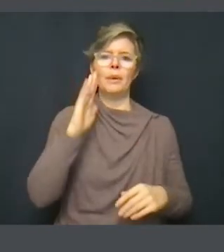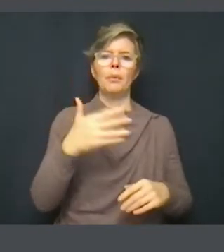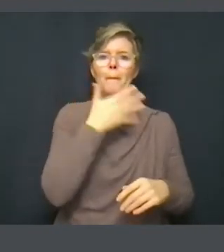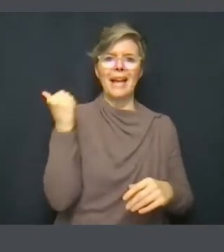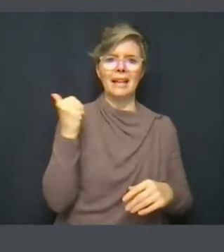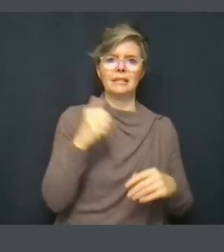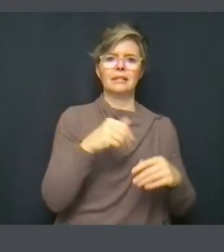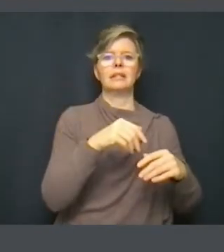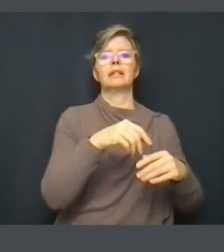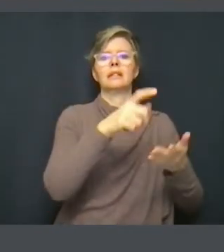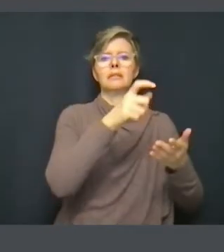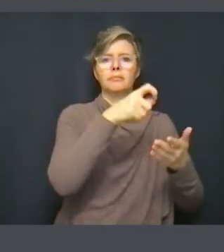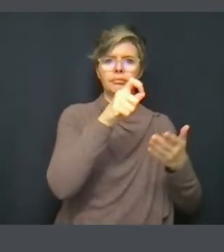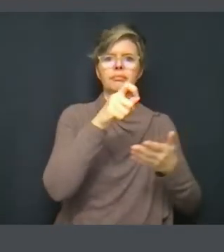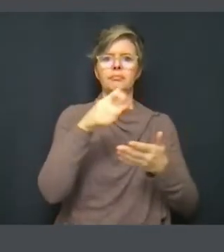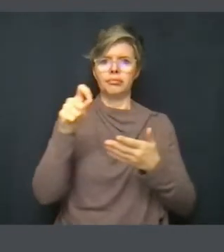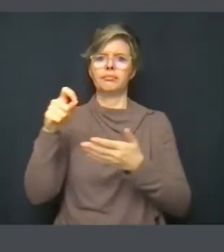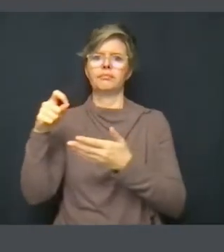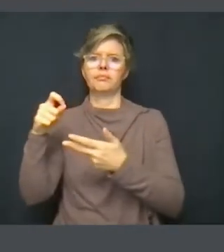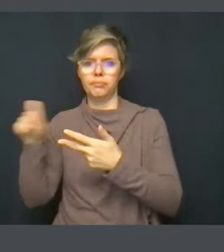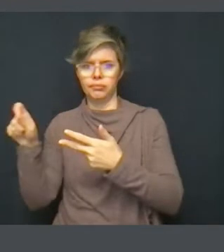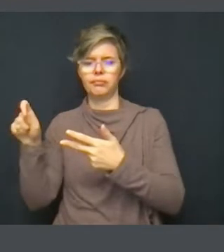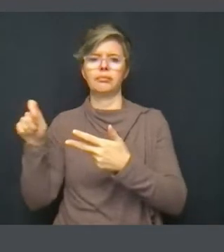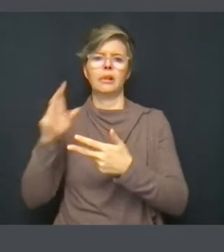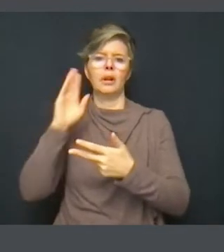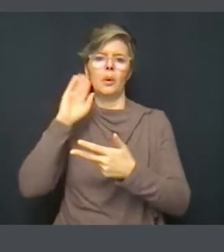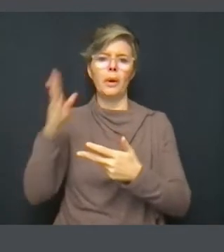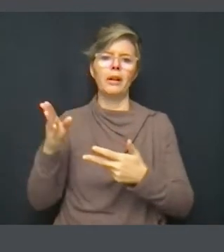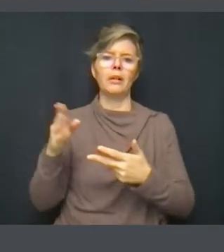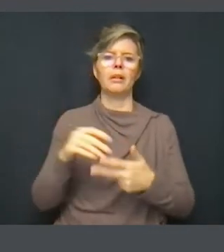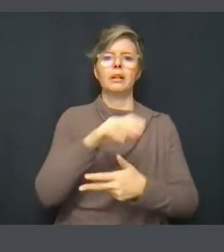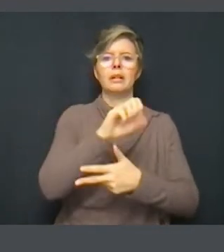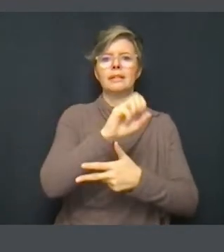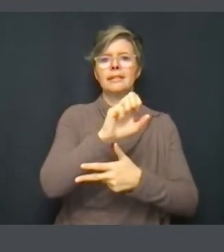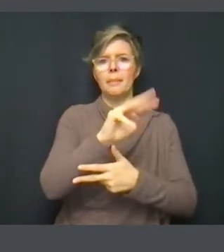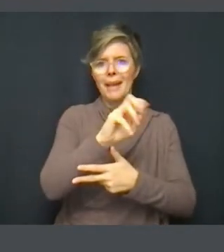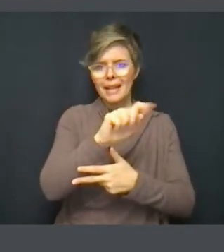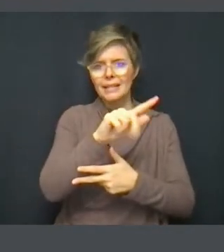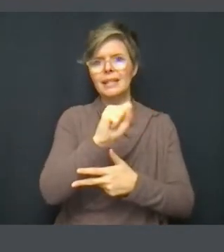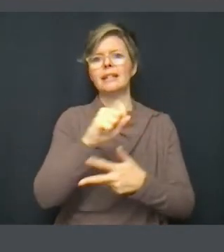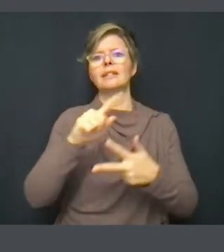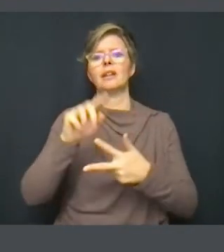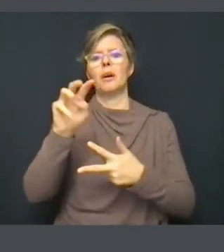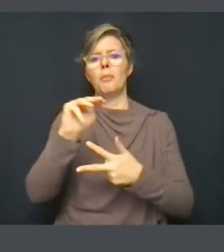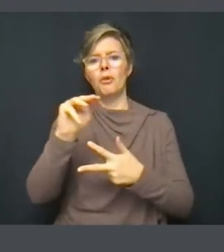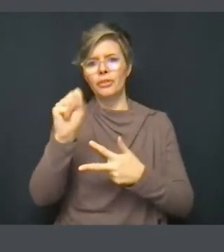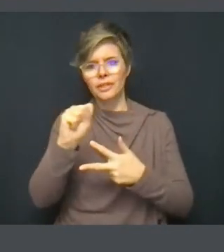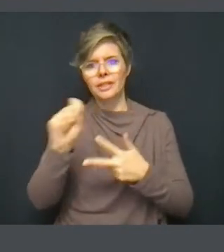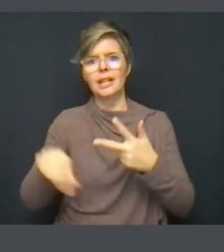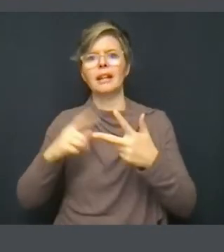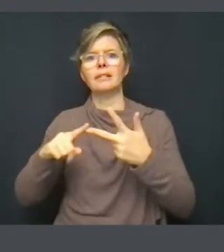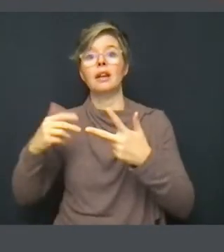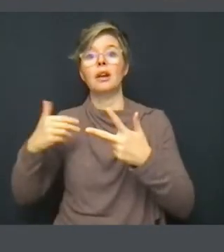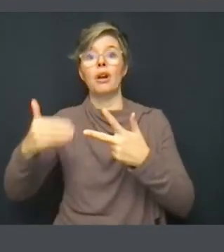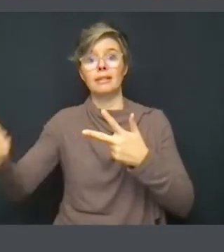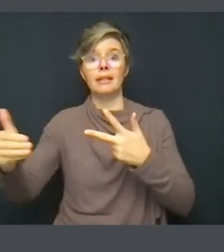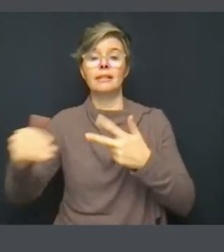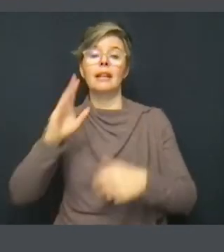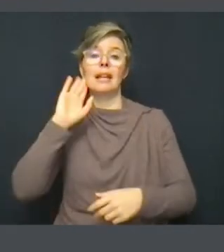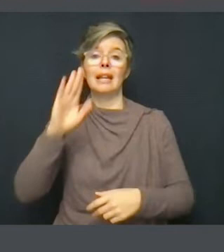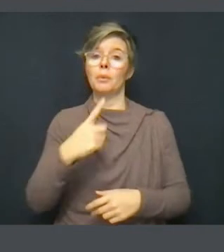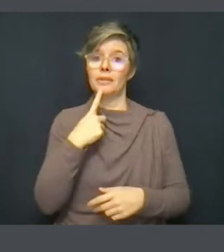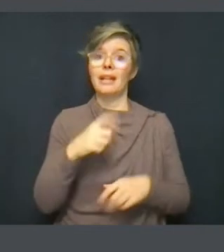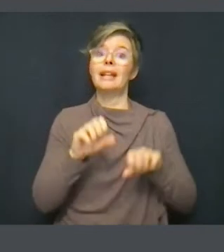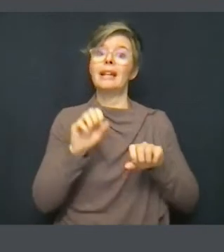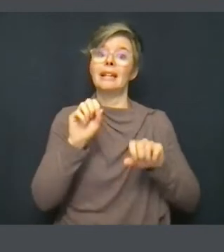for morphosyntax, and the best language score for process. And then overall, it's going to tell you, yes, the kid passed the screener or the kid did not pass the